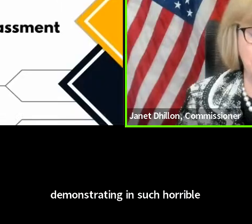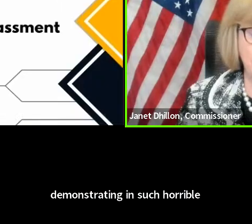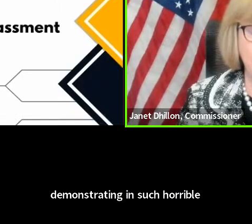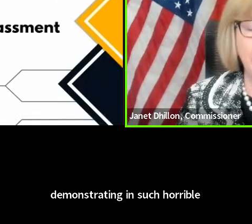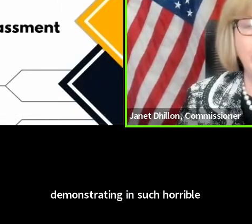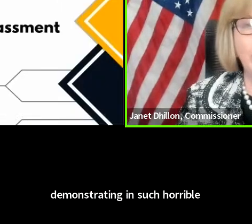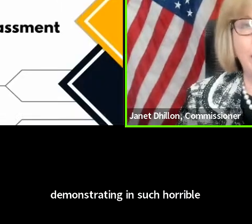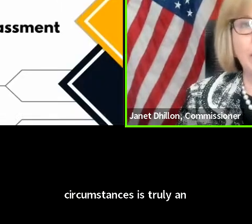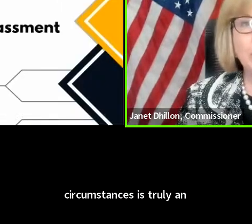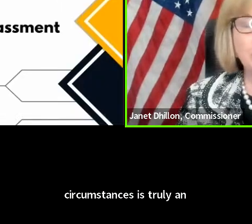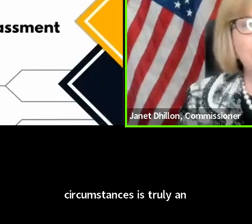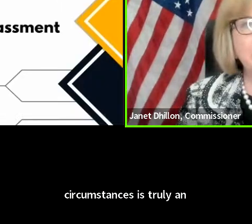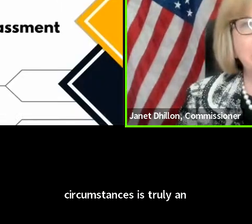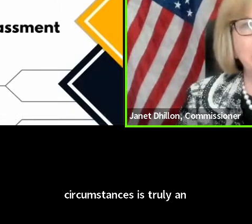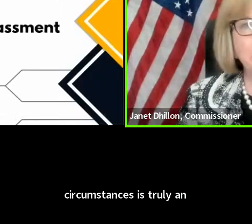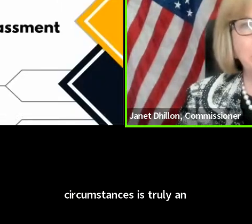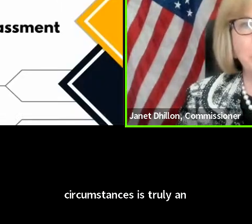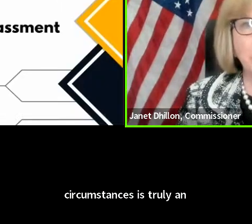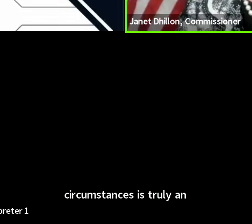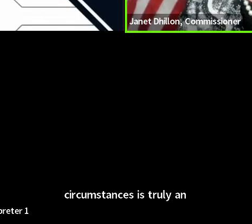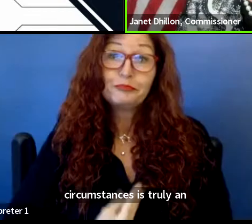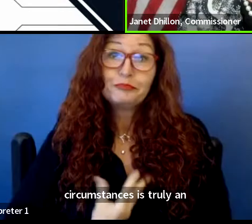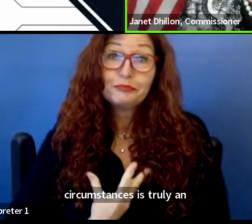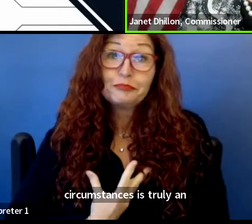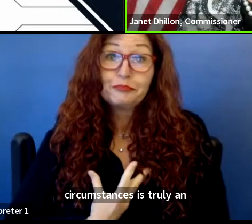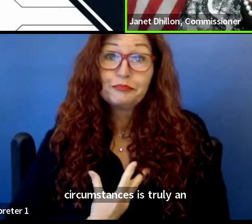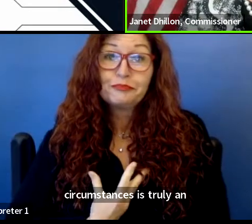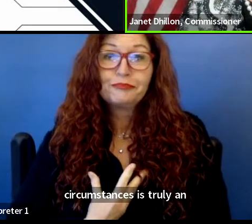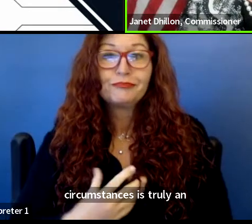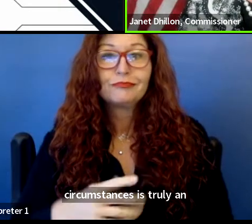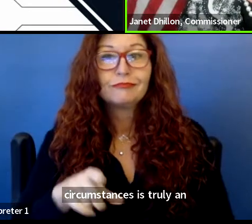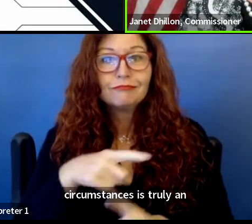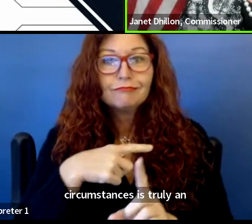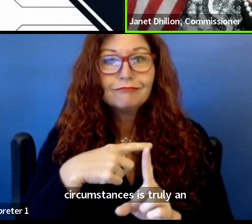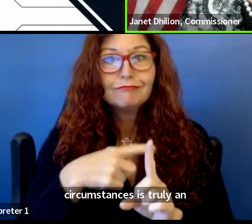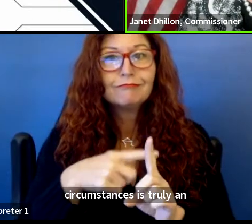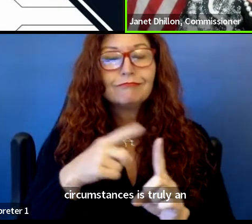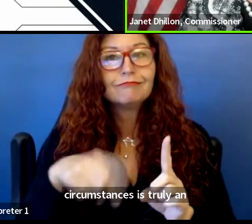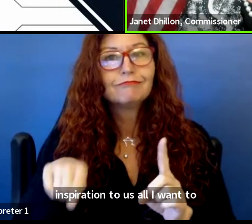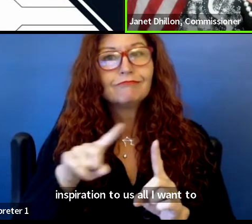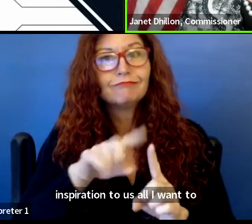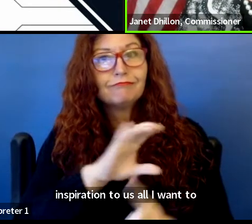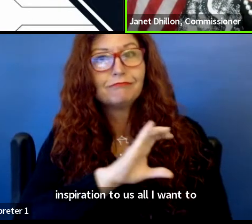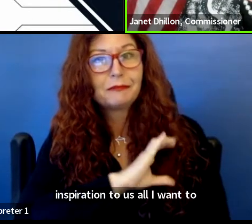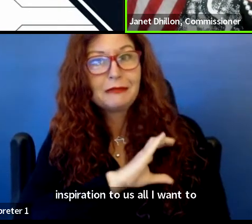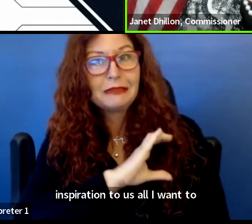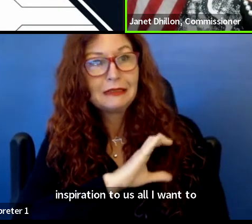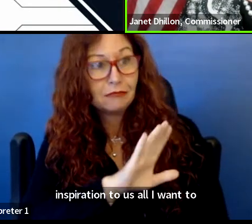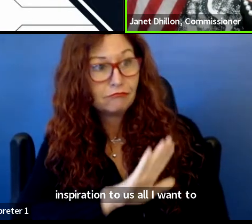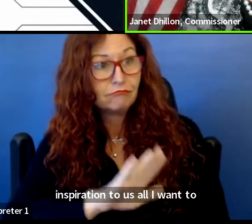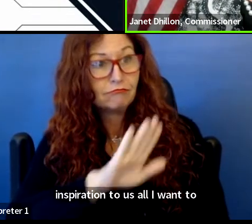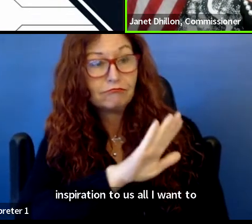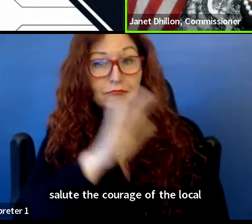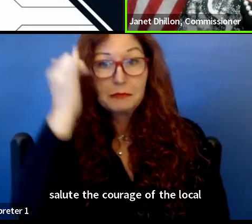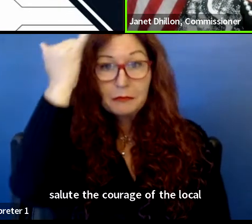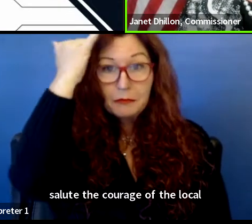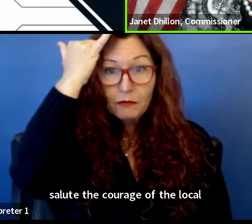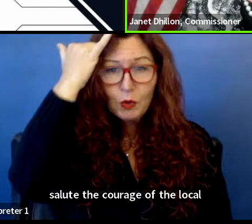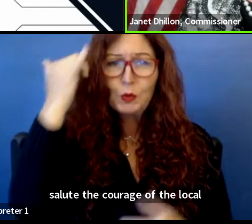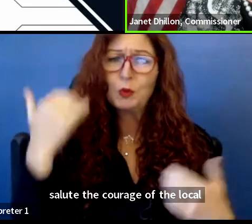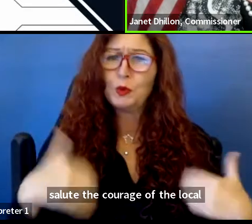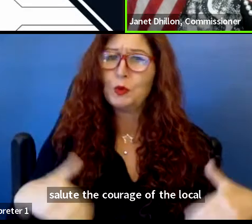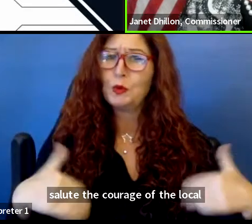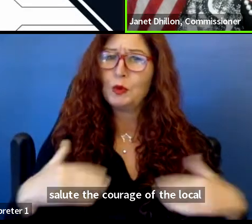all i also want to salute the courage of the local police department law enforcement responded